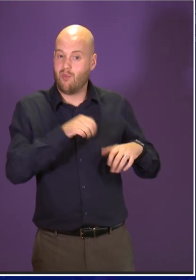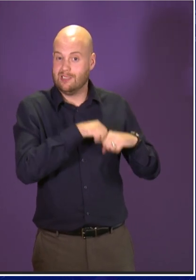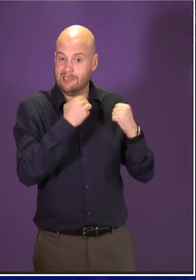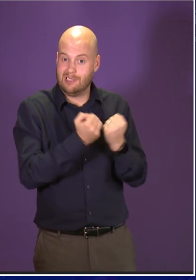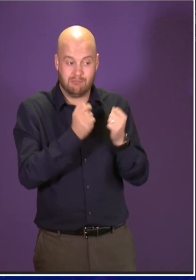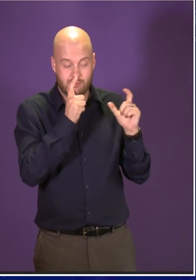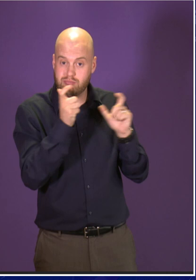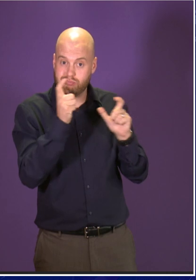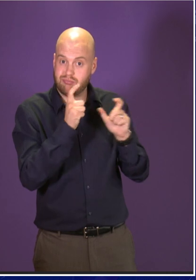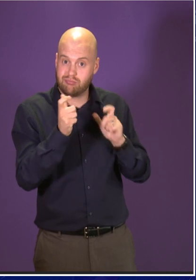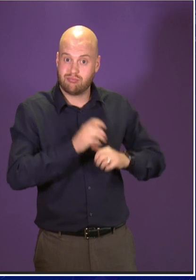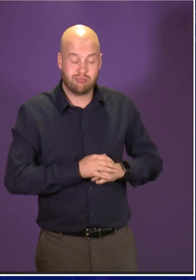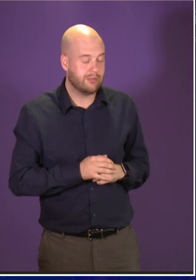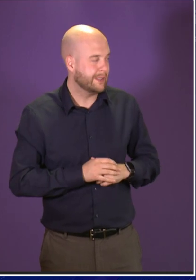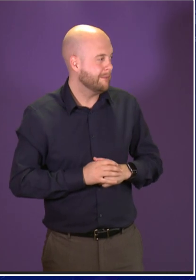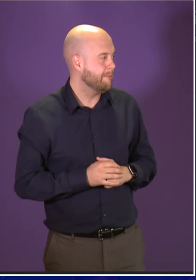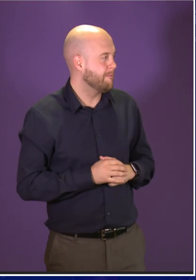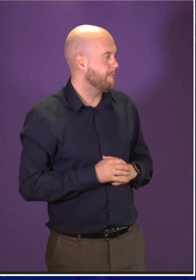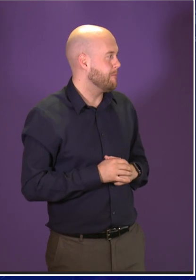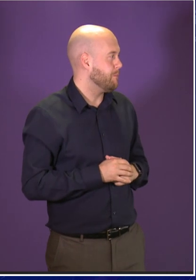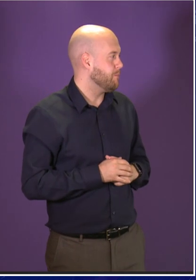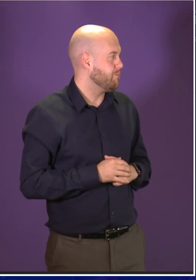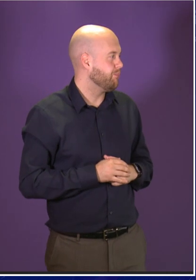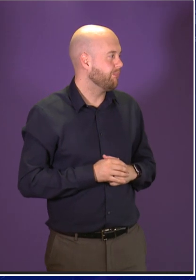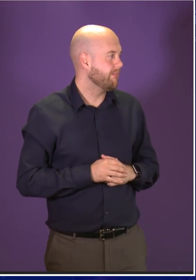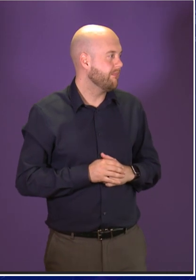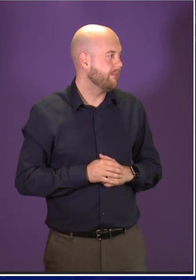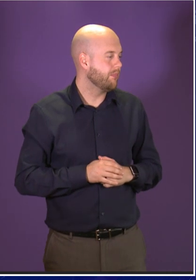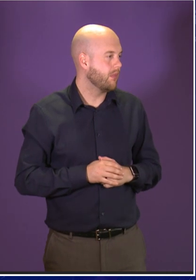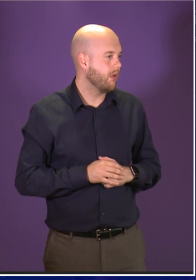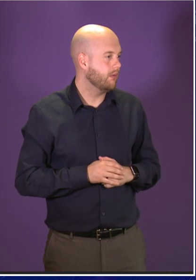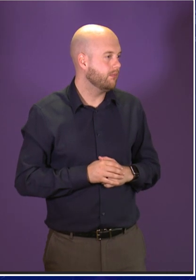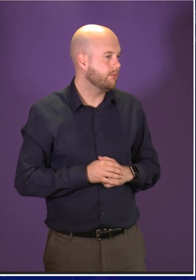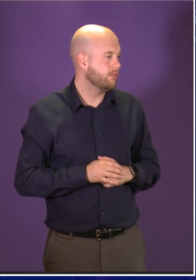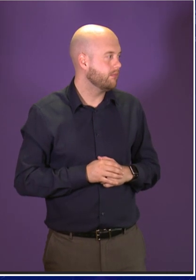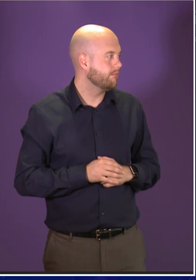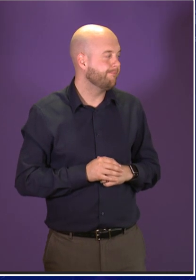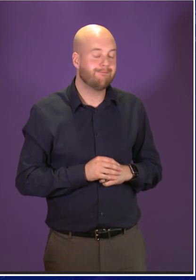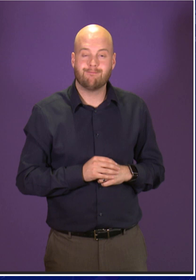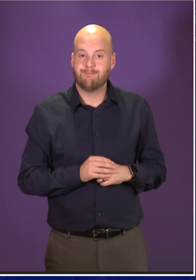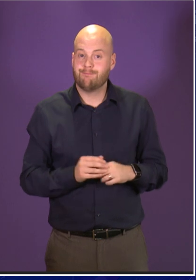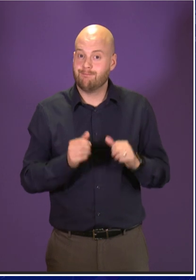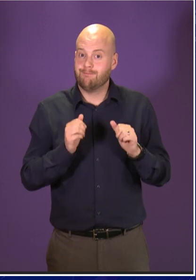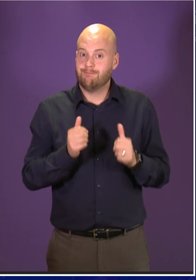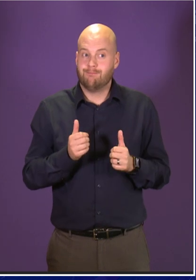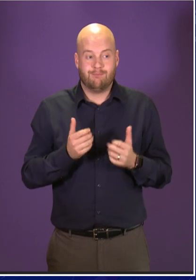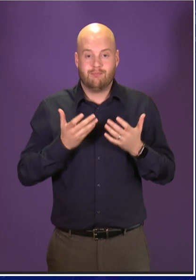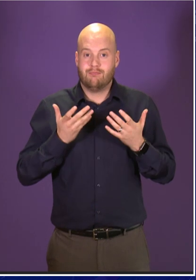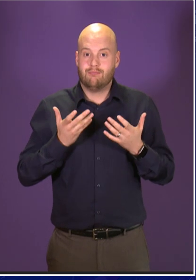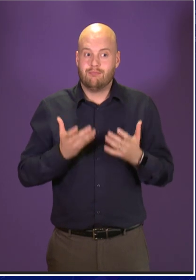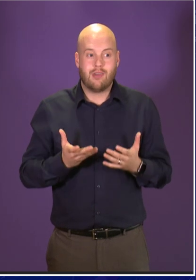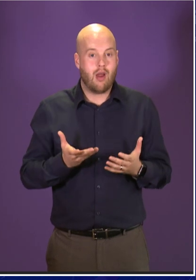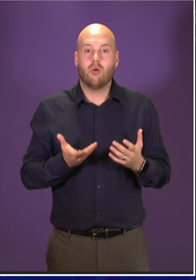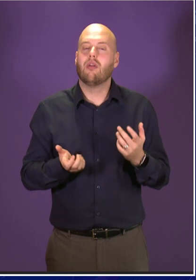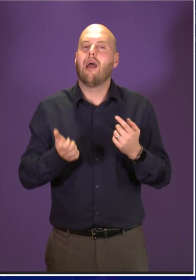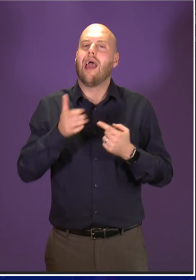to instruct us all where to stand. Ladies and gentlemen, we now move on to the official heads of